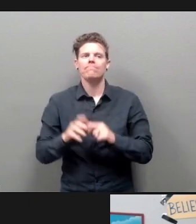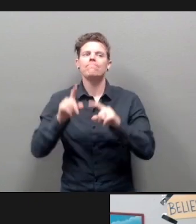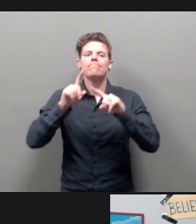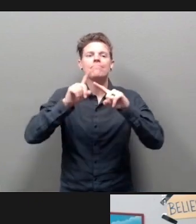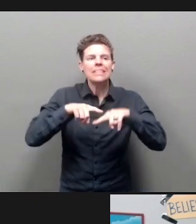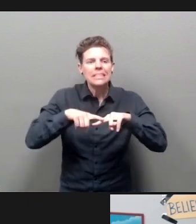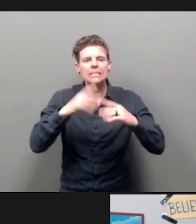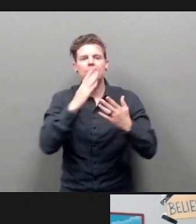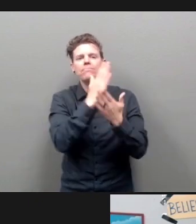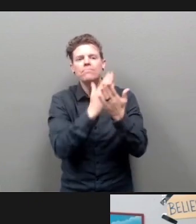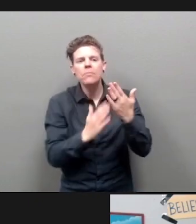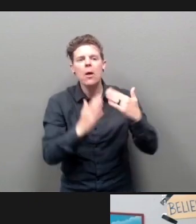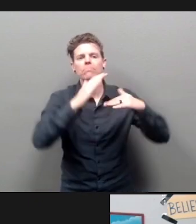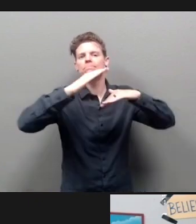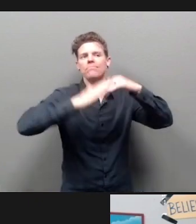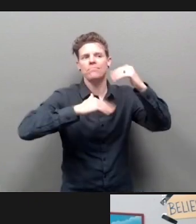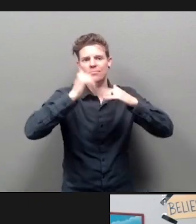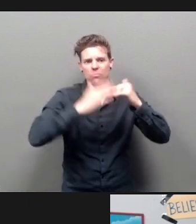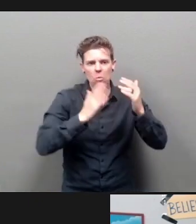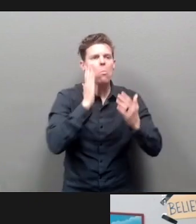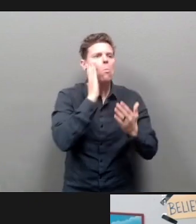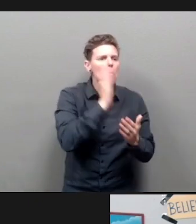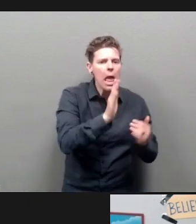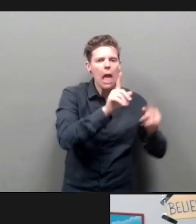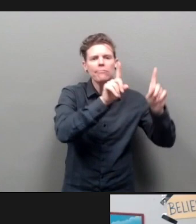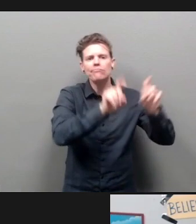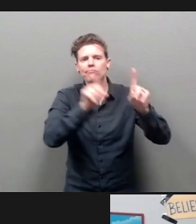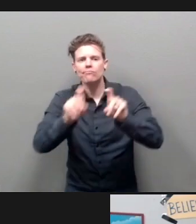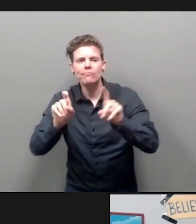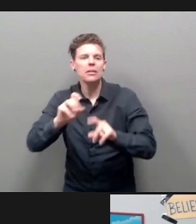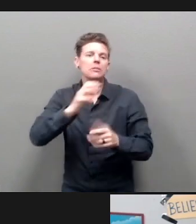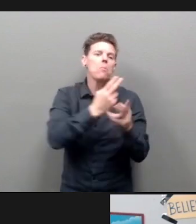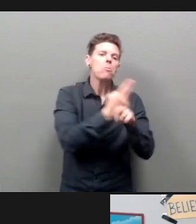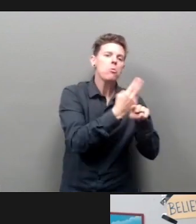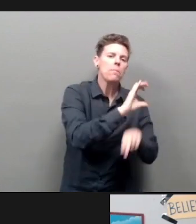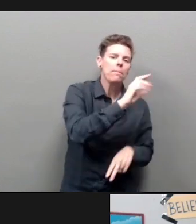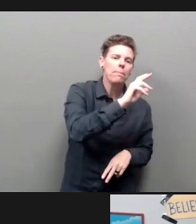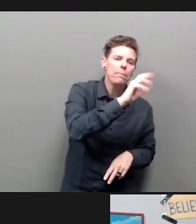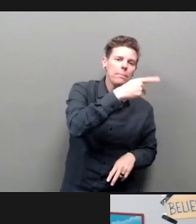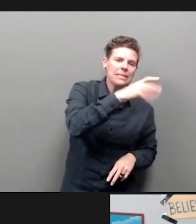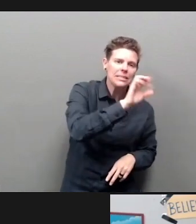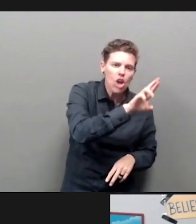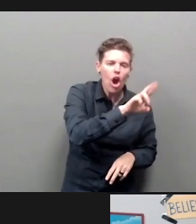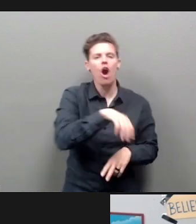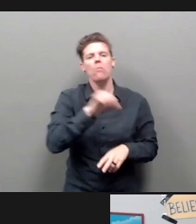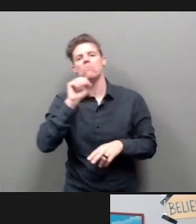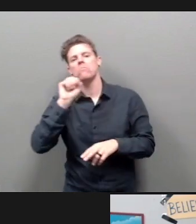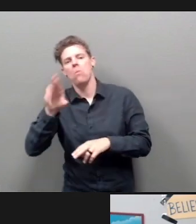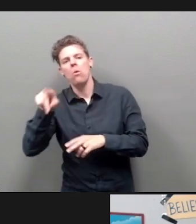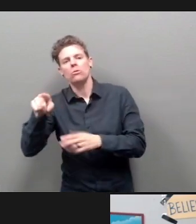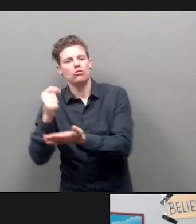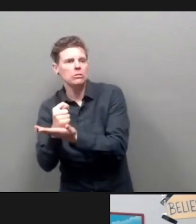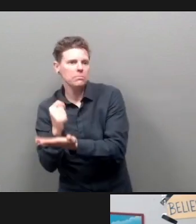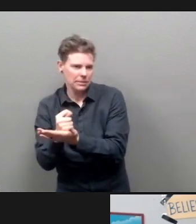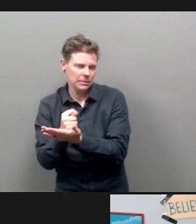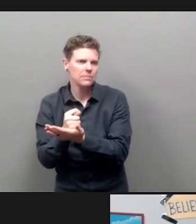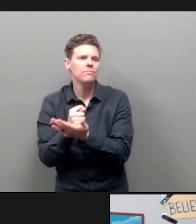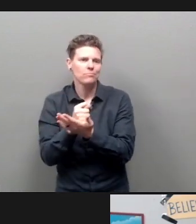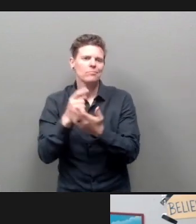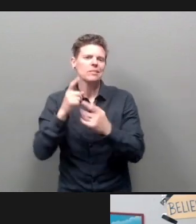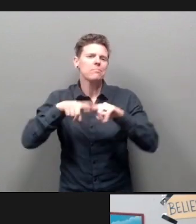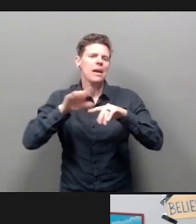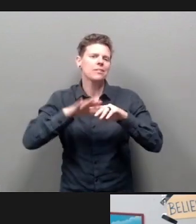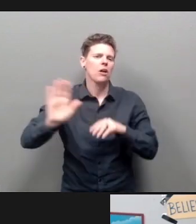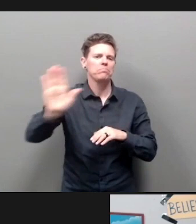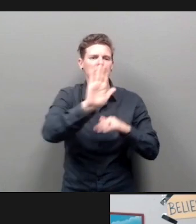their facility to give treatment. And that's really up to the facility and their criteria. Most of them do repeat